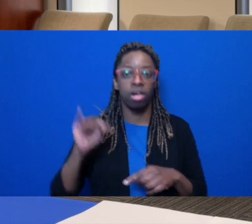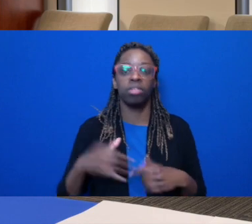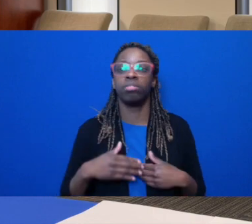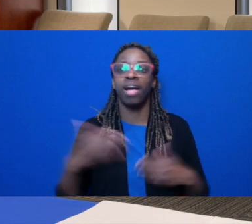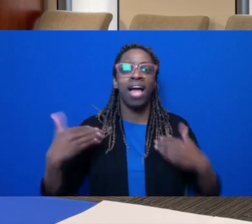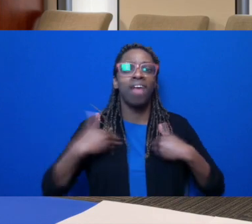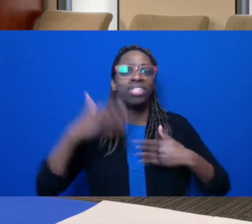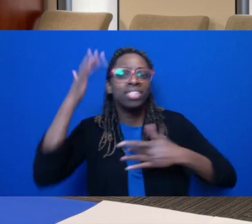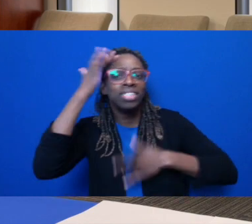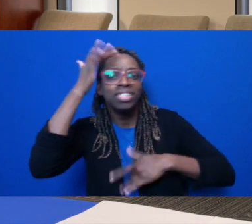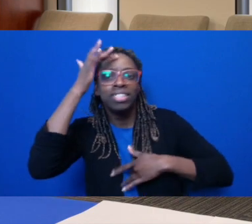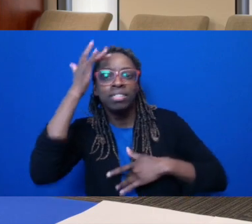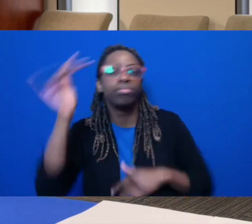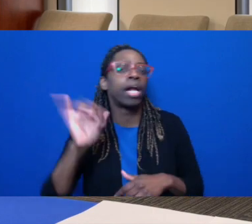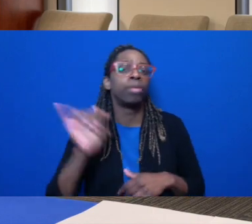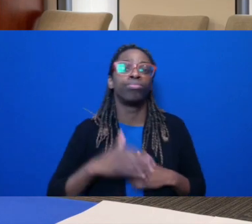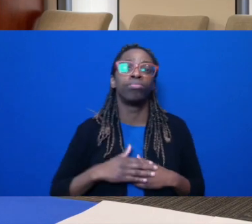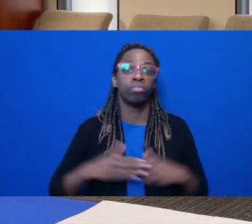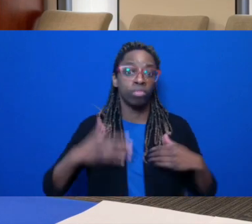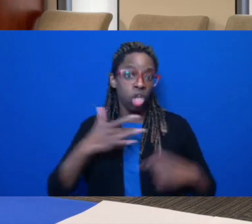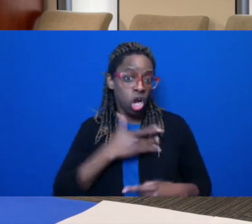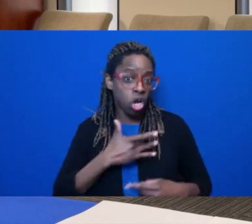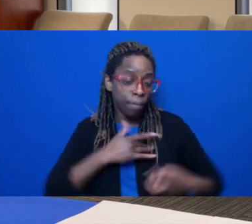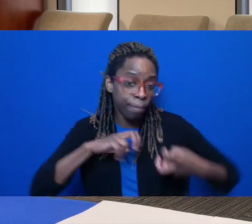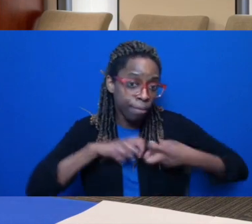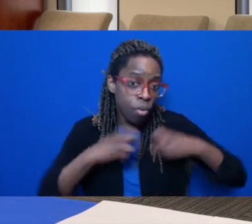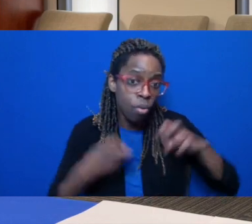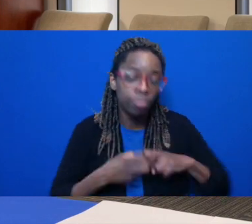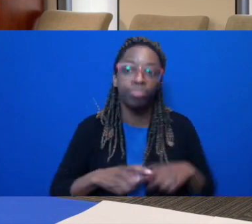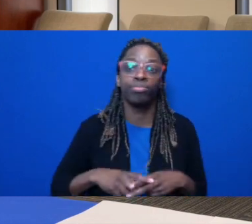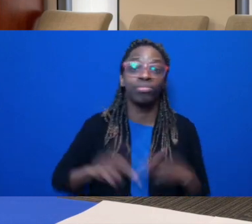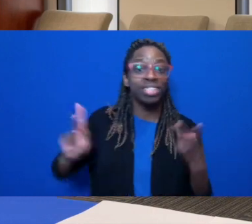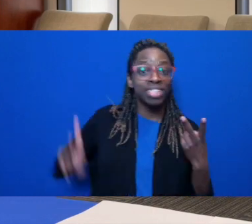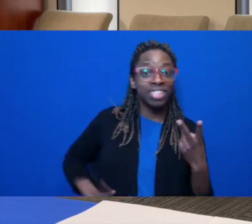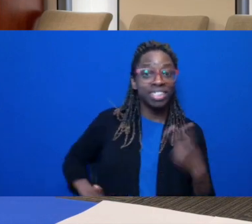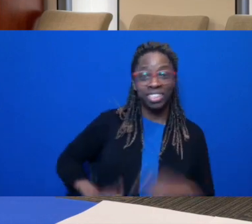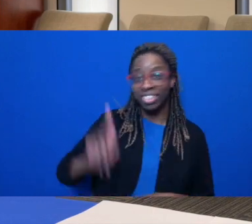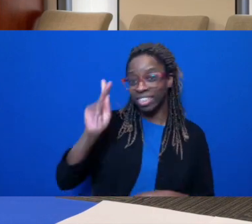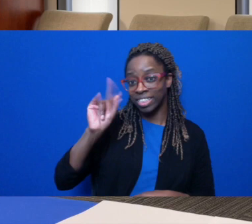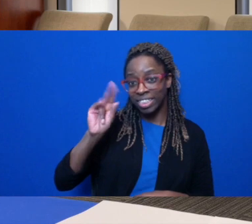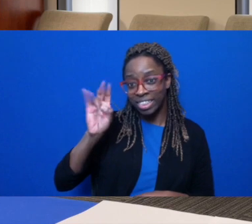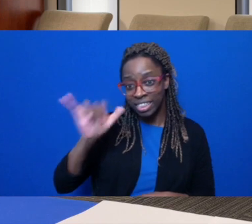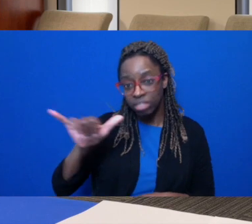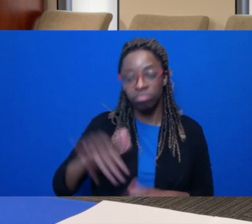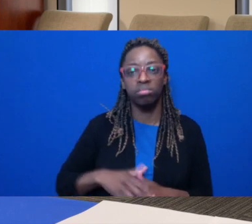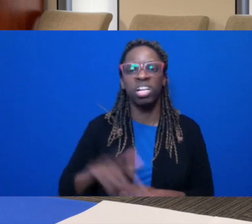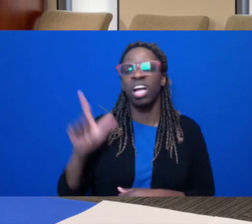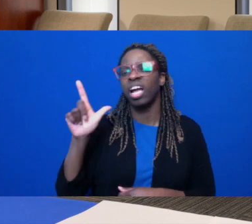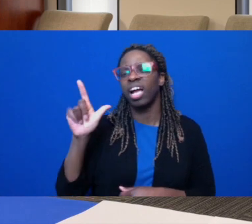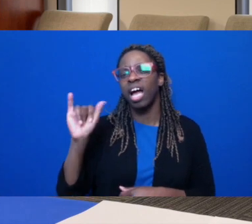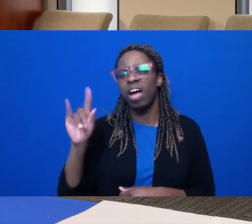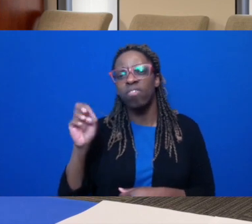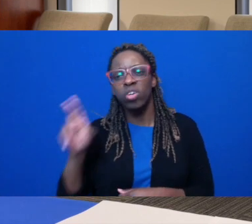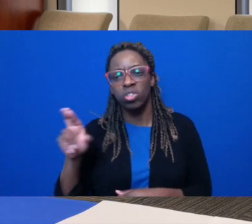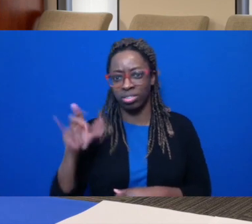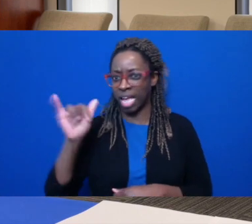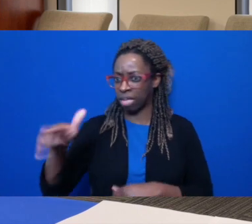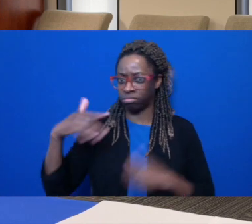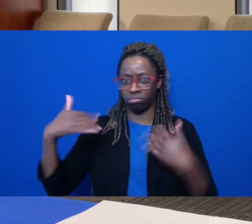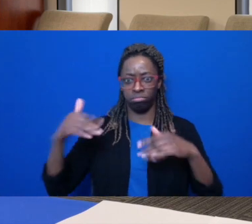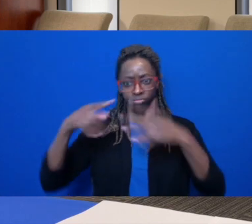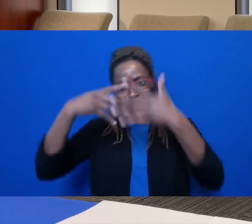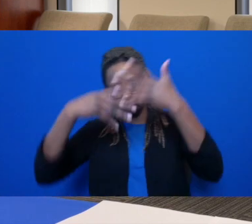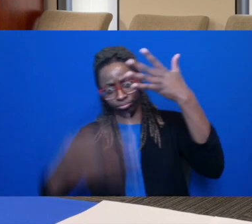at significantly higher risk of having complications of COVID-19 and potentially dying. So we definitely need to prioritize that population as